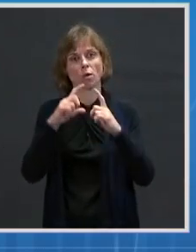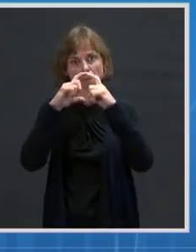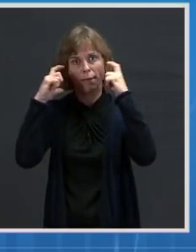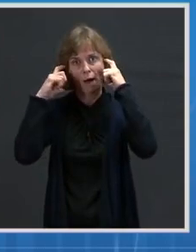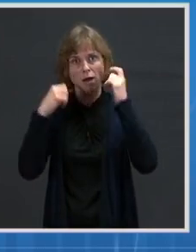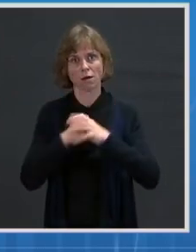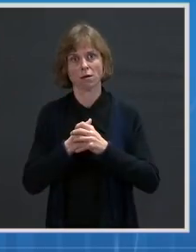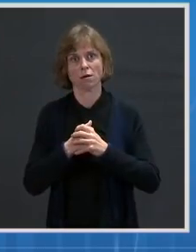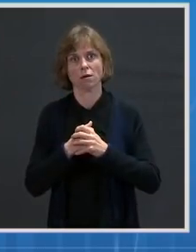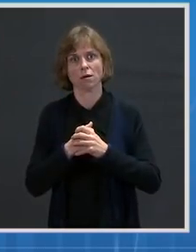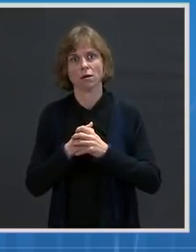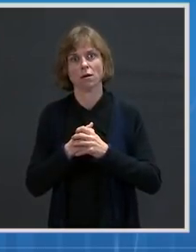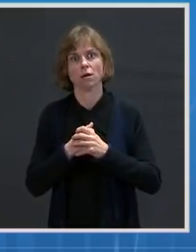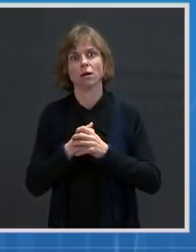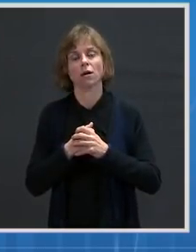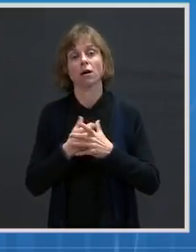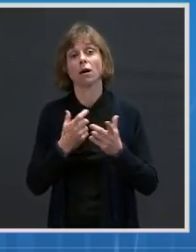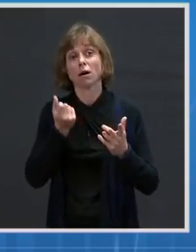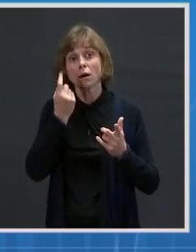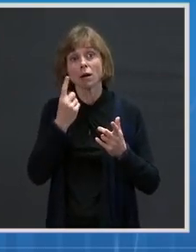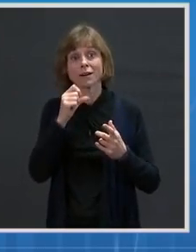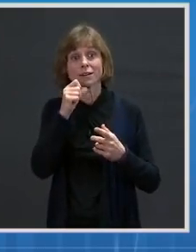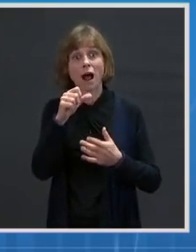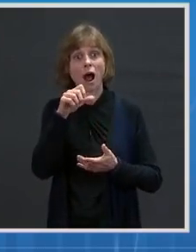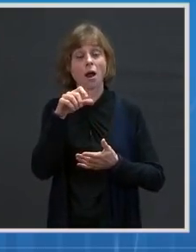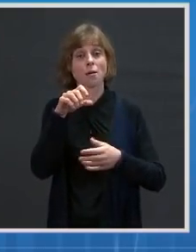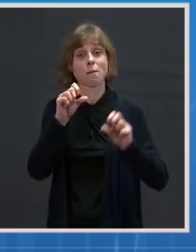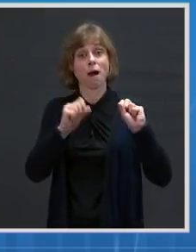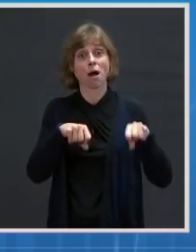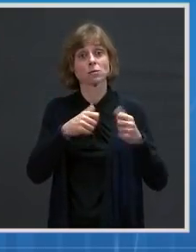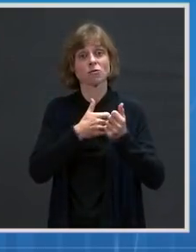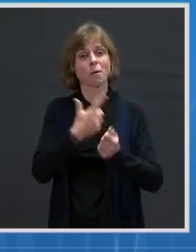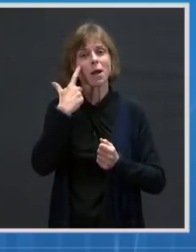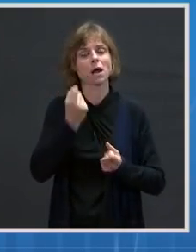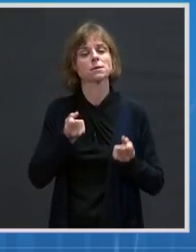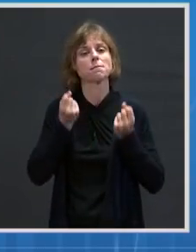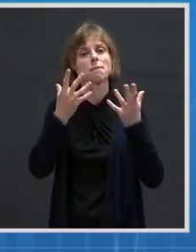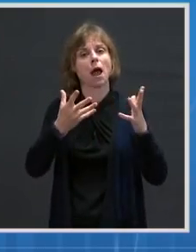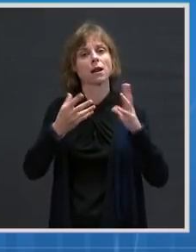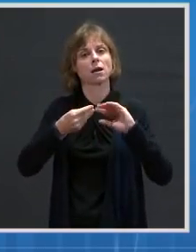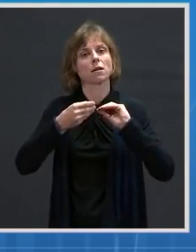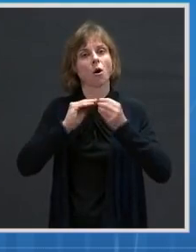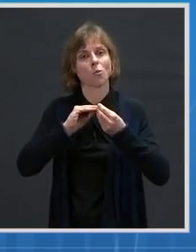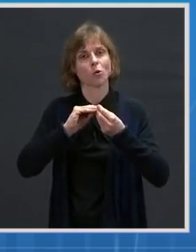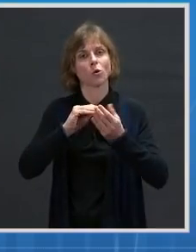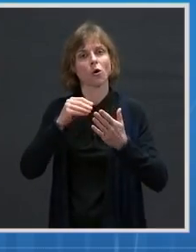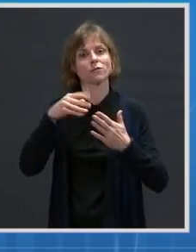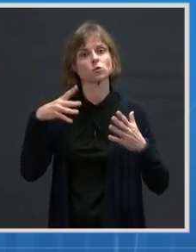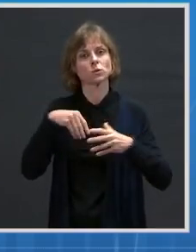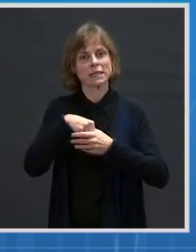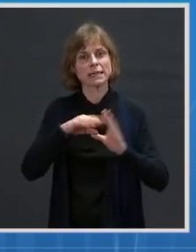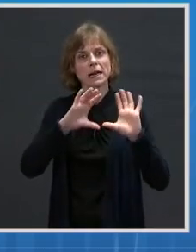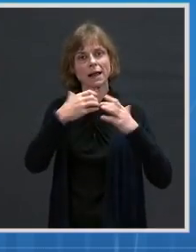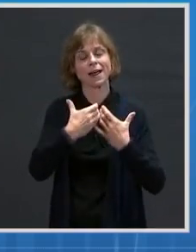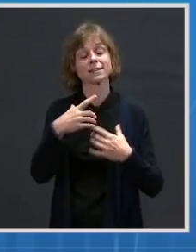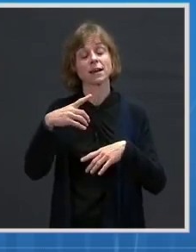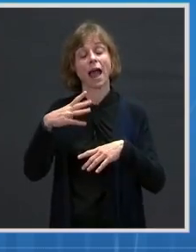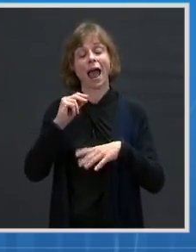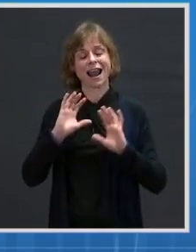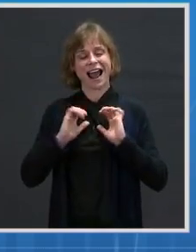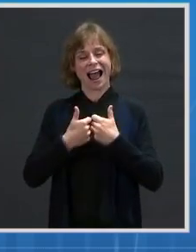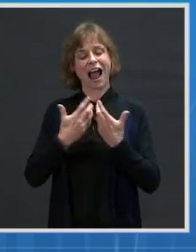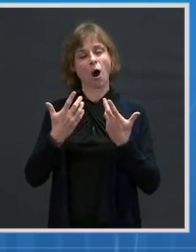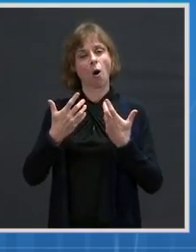at least 6 feet was not possible because of the high number of students in class, as well as because of classroom layouts.